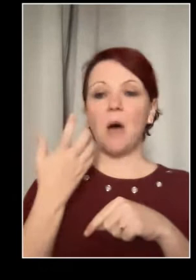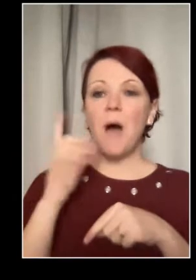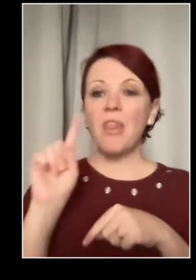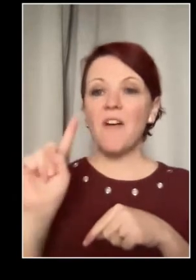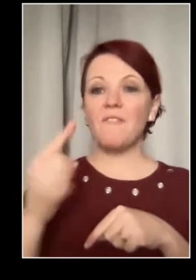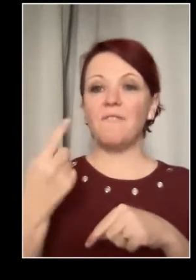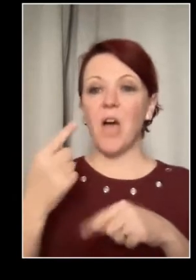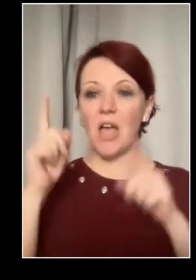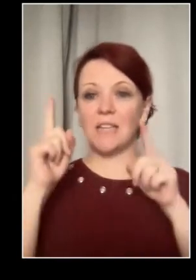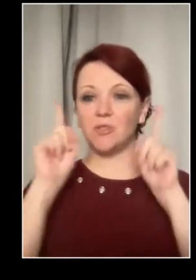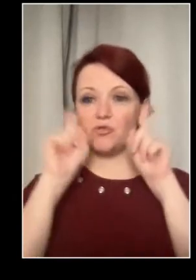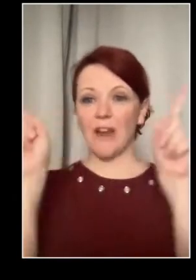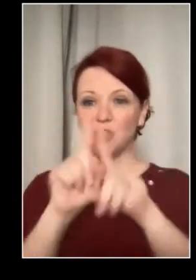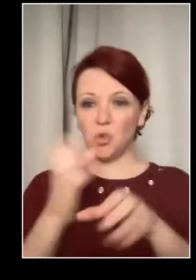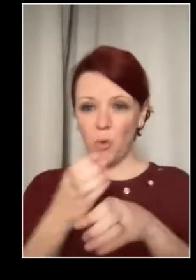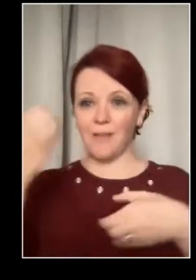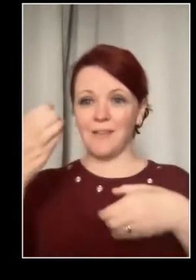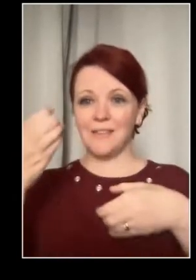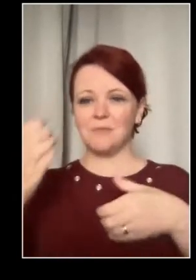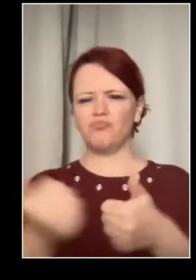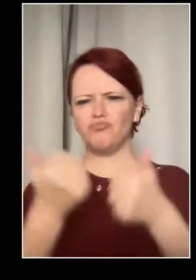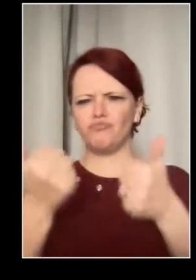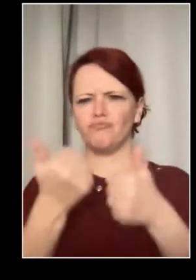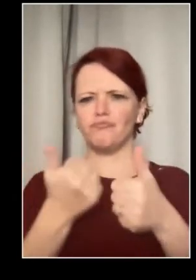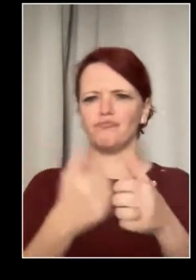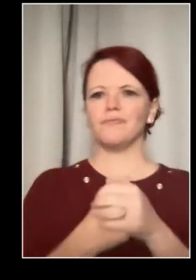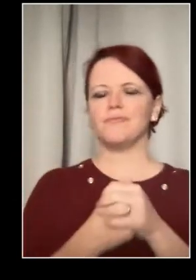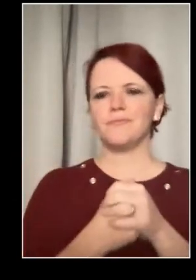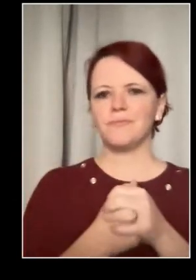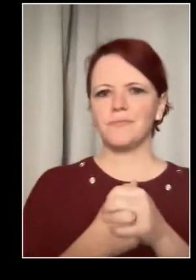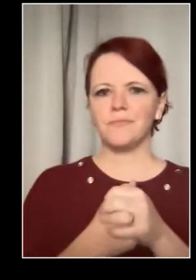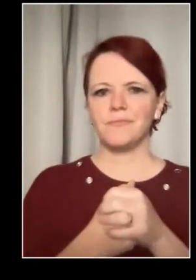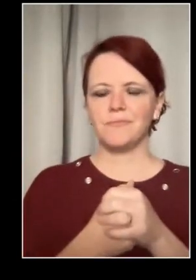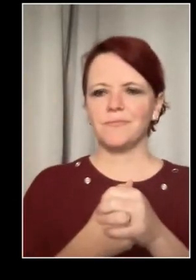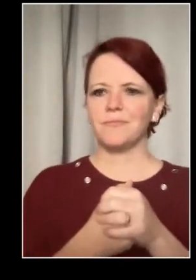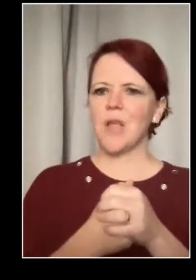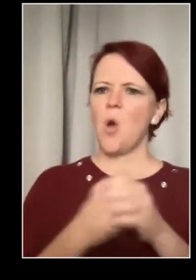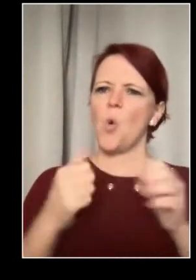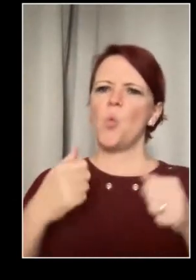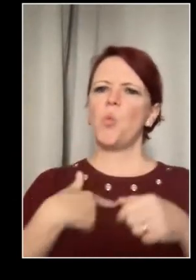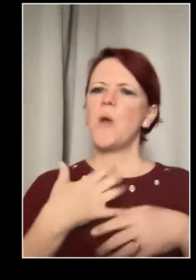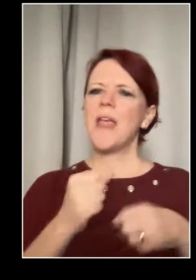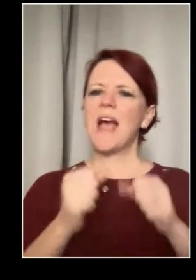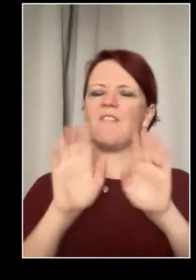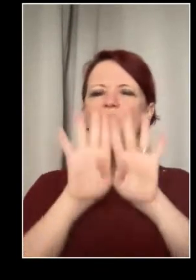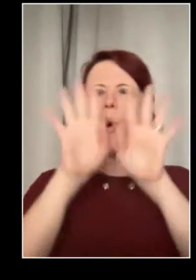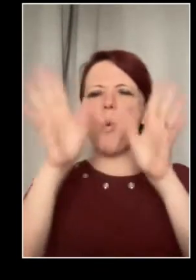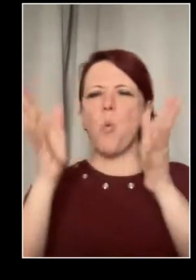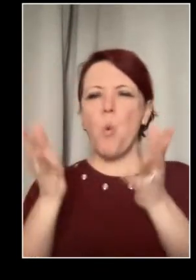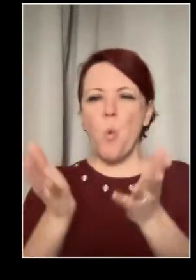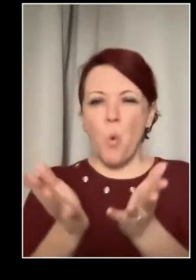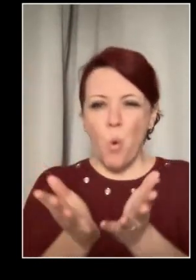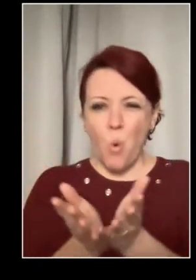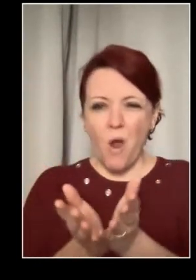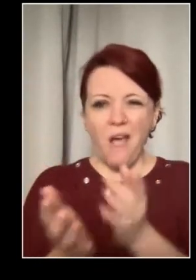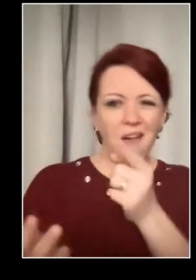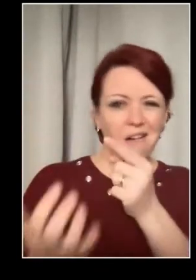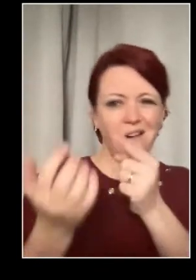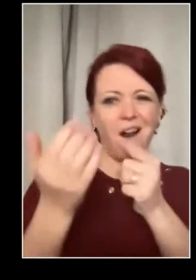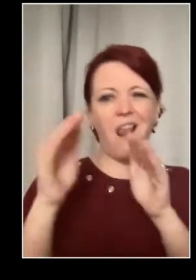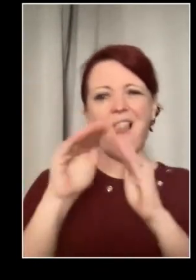Apprenticeships maintain our world-class operations through communication, community, connection, shared